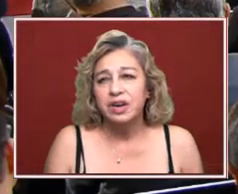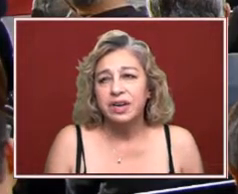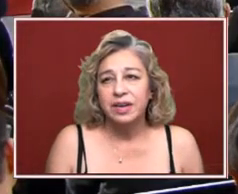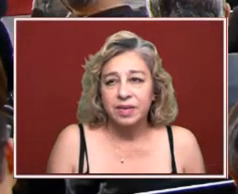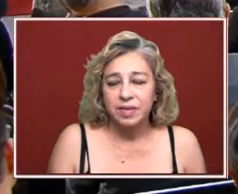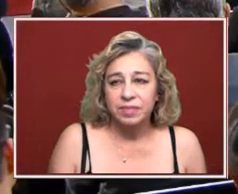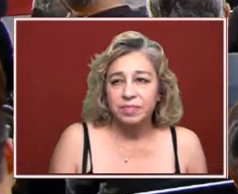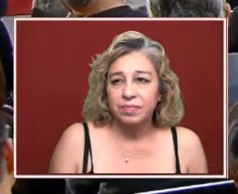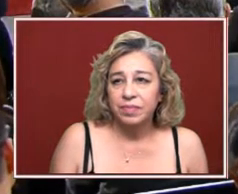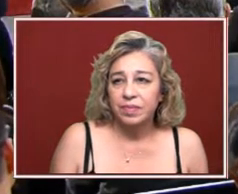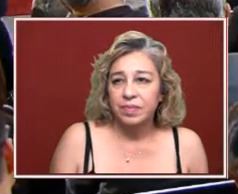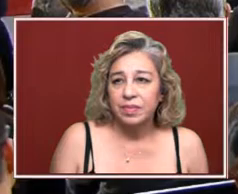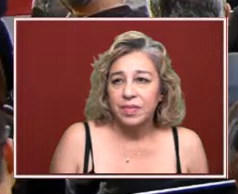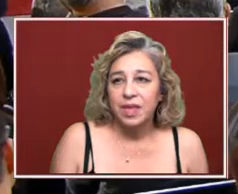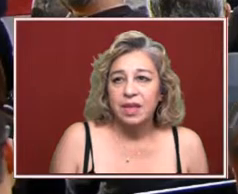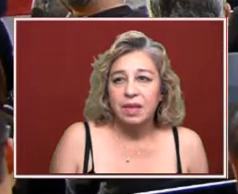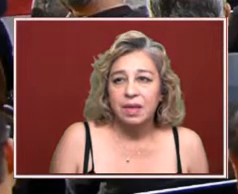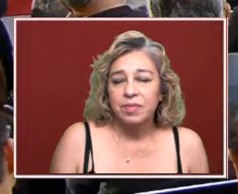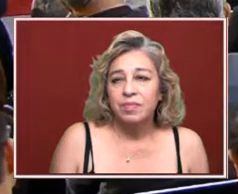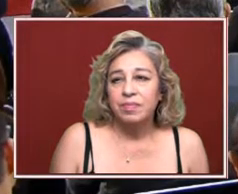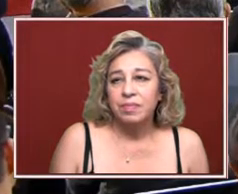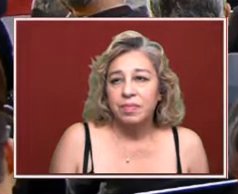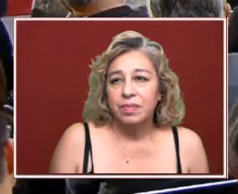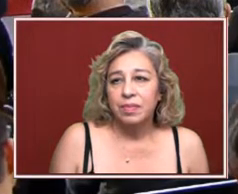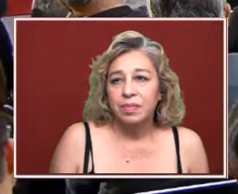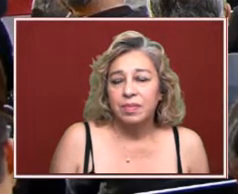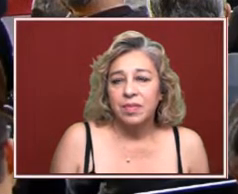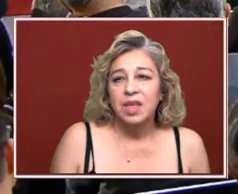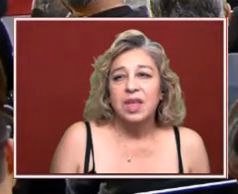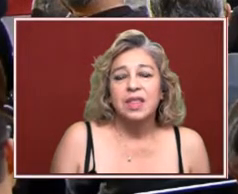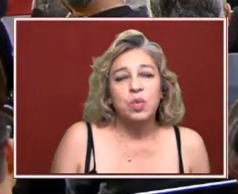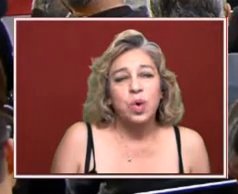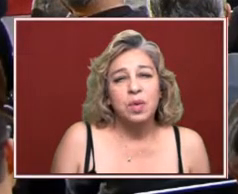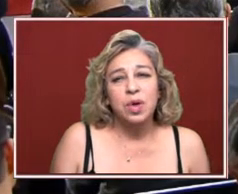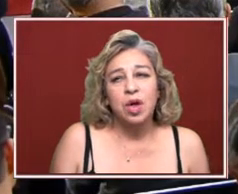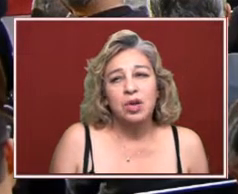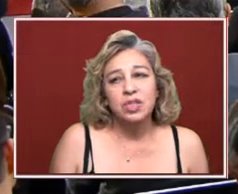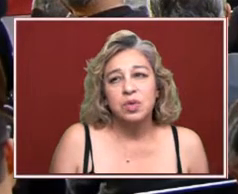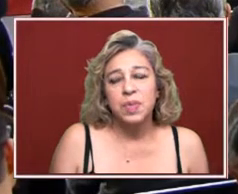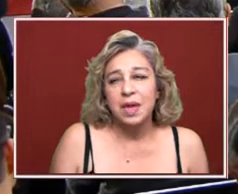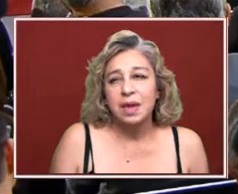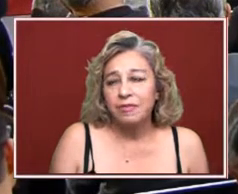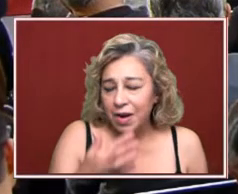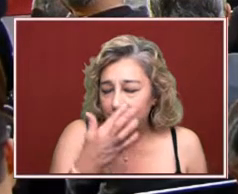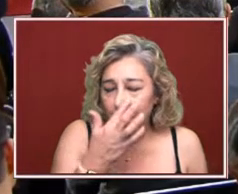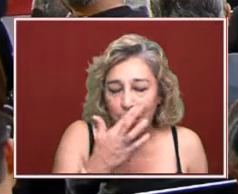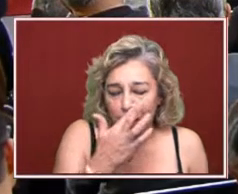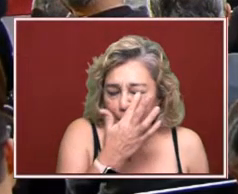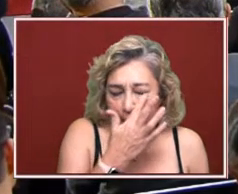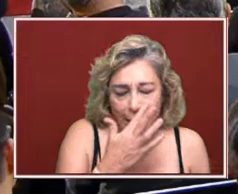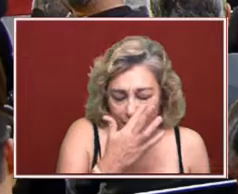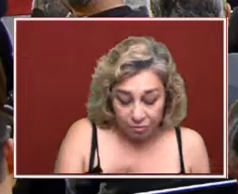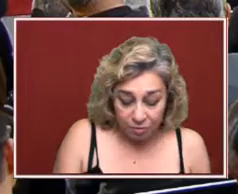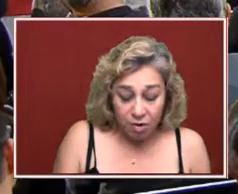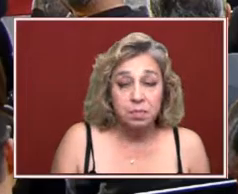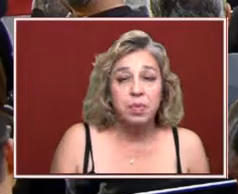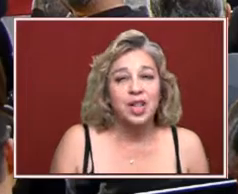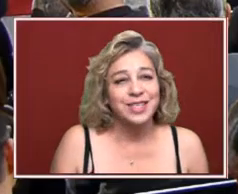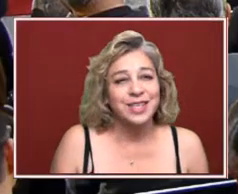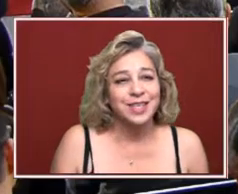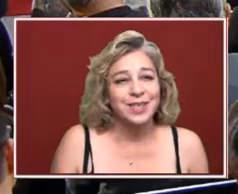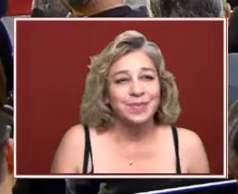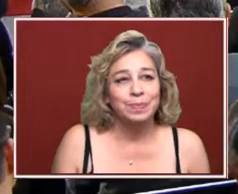sure. Estaremos bien en política exterior. That we will also be very well in